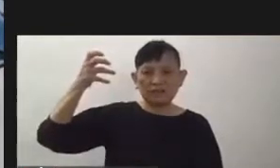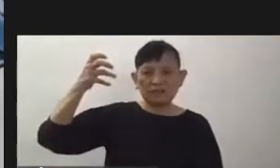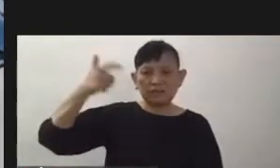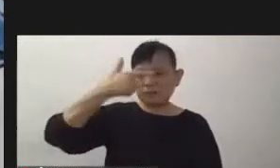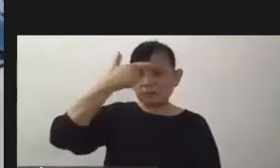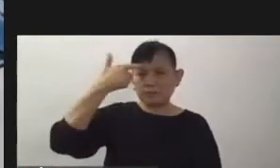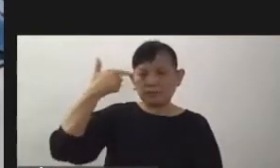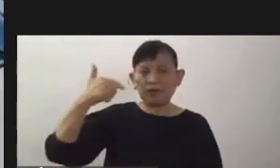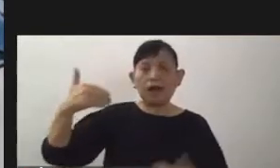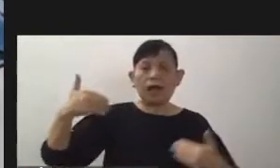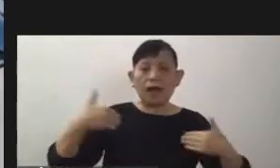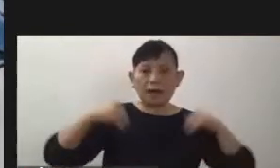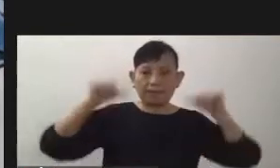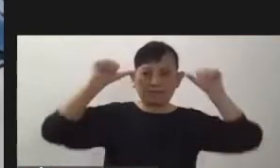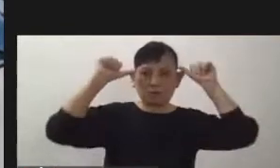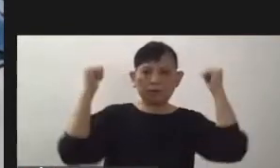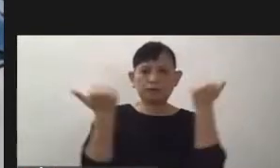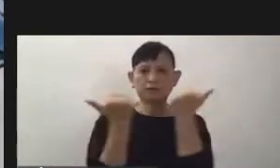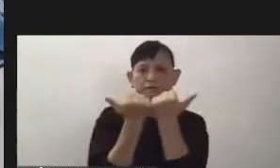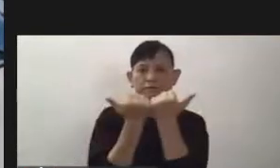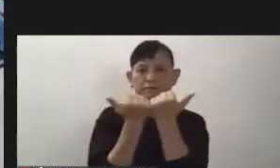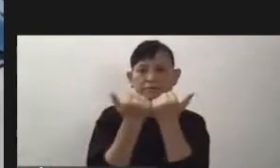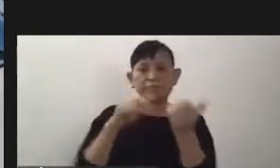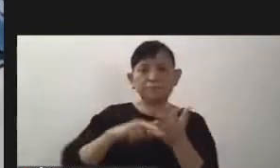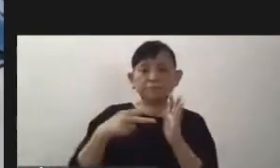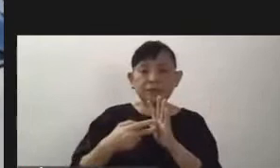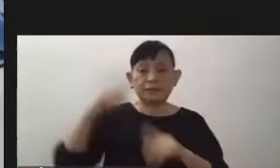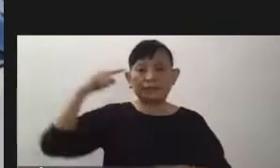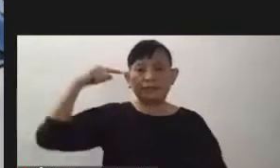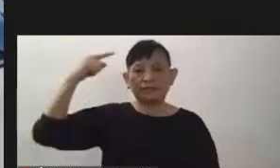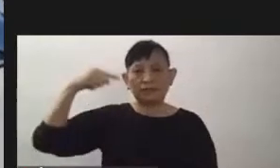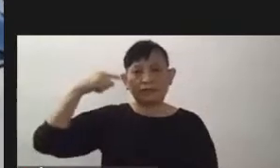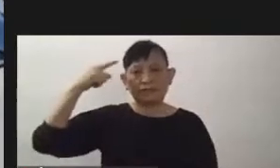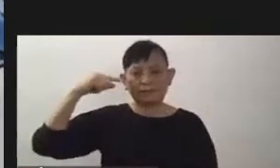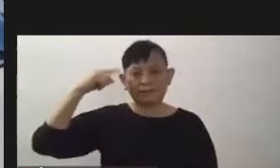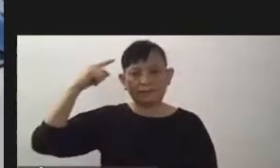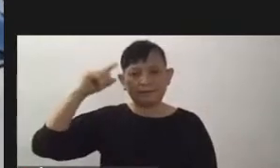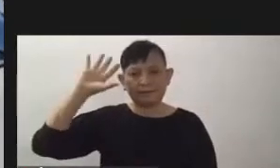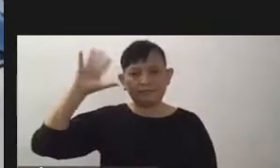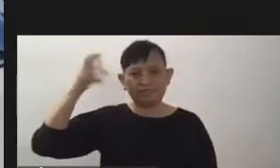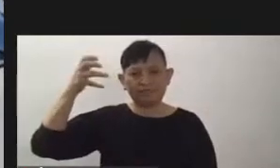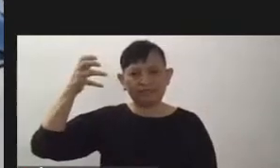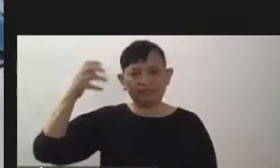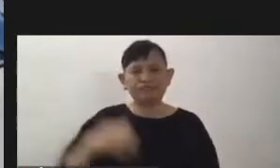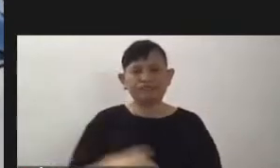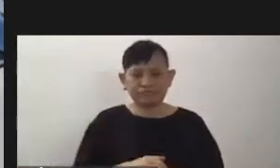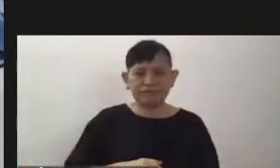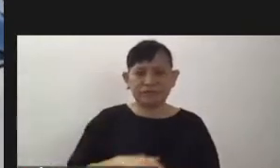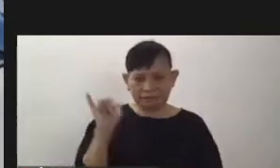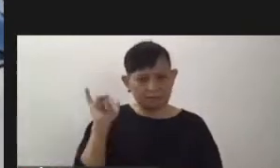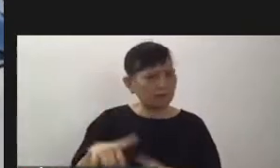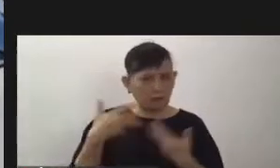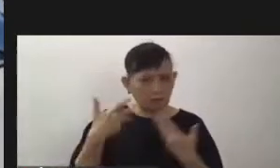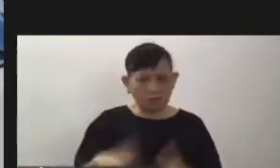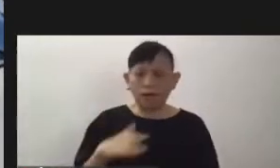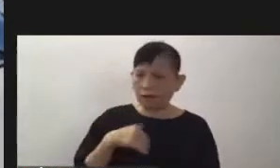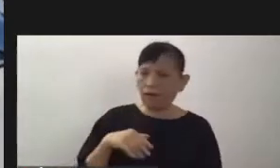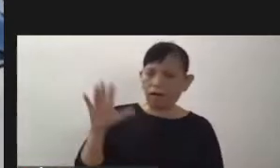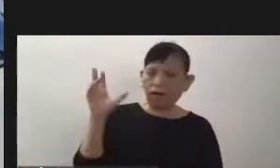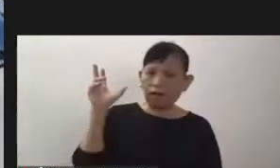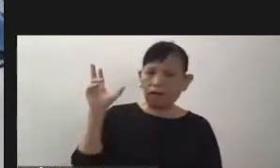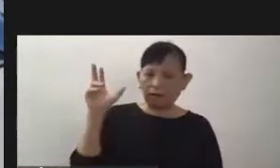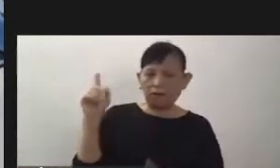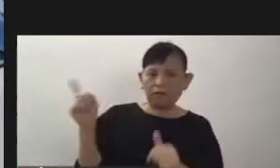an autism. Okay, this happens before. This is a lived experience from one of